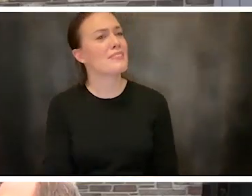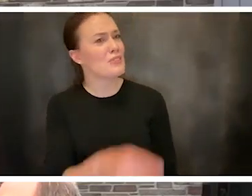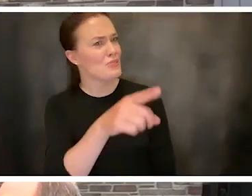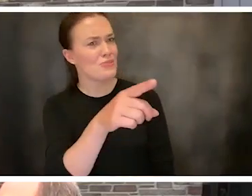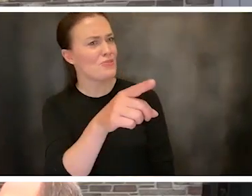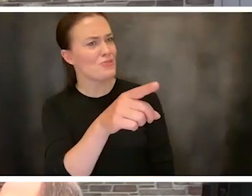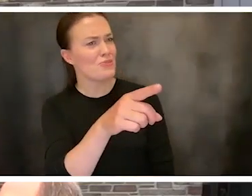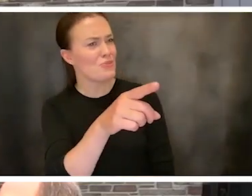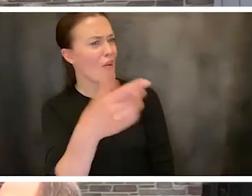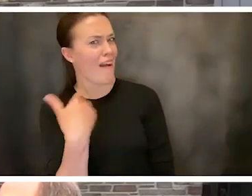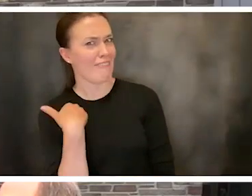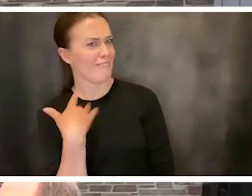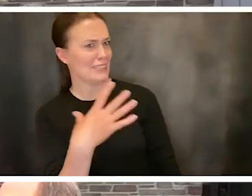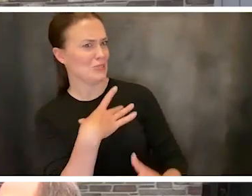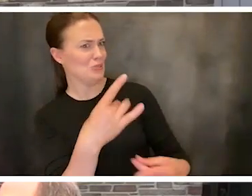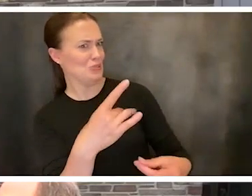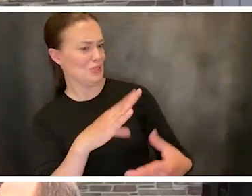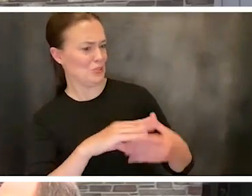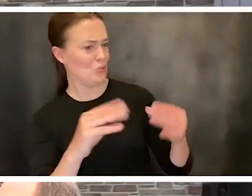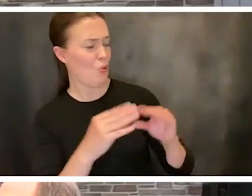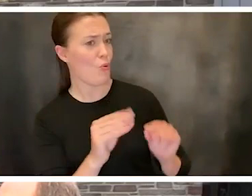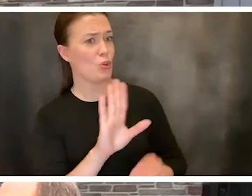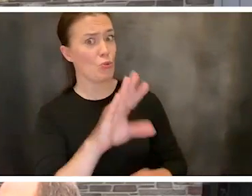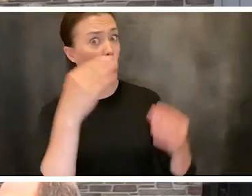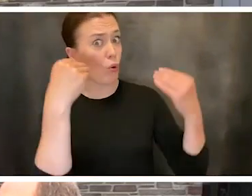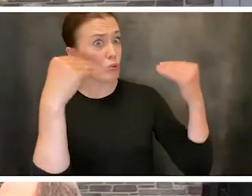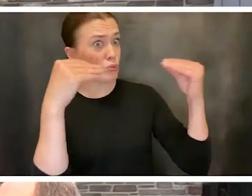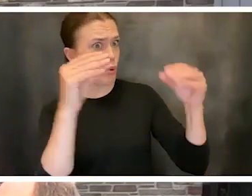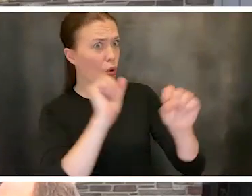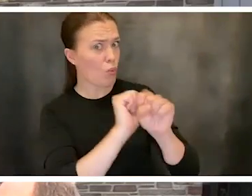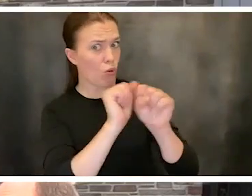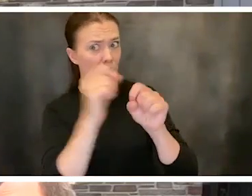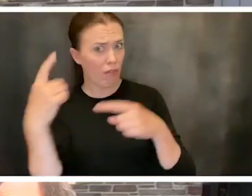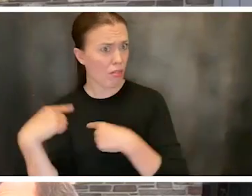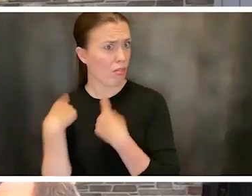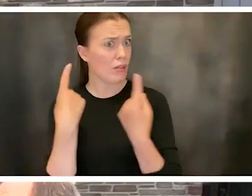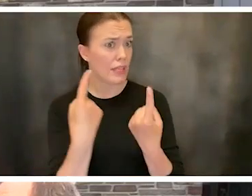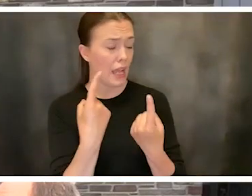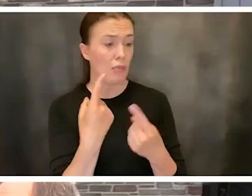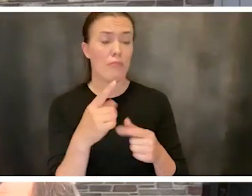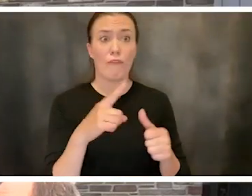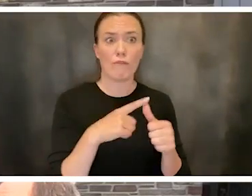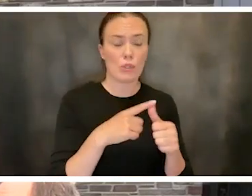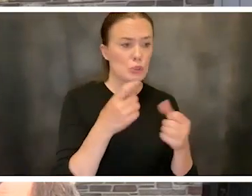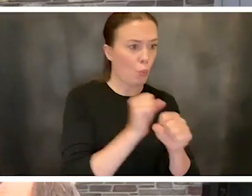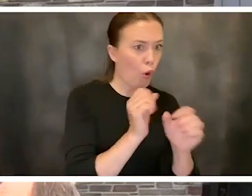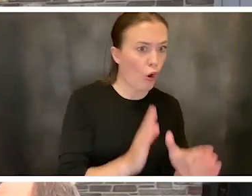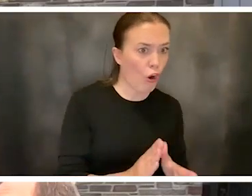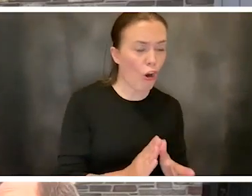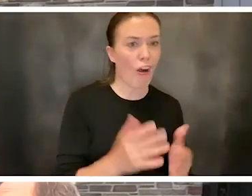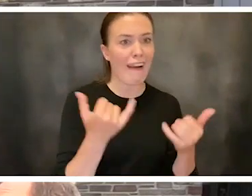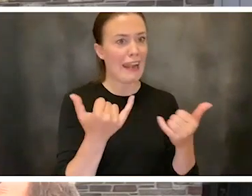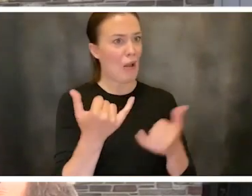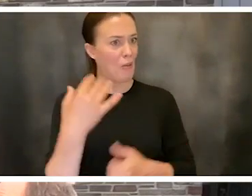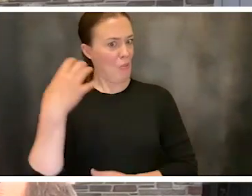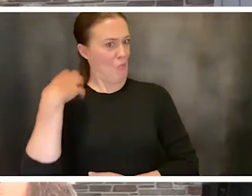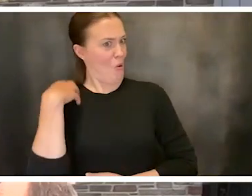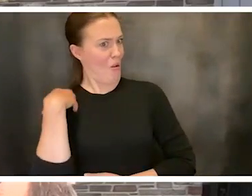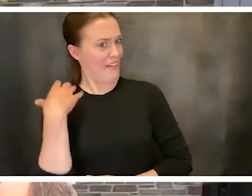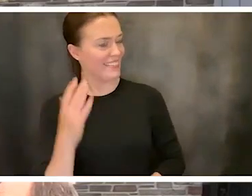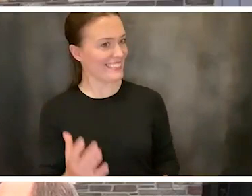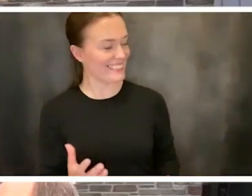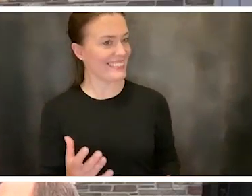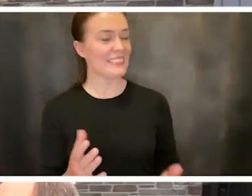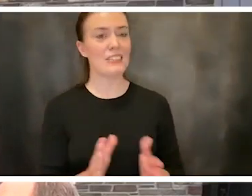you have such an interesting story because you've been with the Record Exchange for a really long time as an employee and then general manager, and now you run the place. And so, now I run the